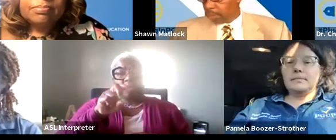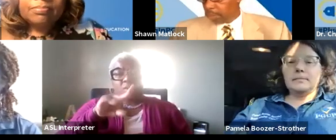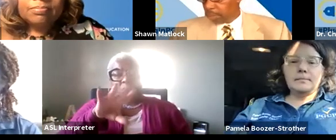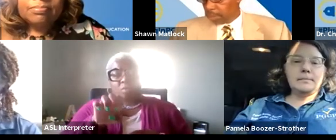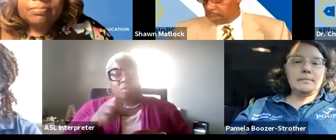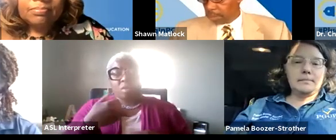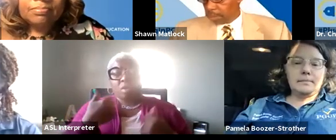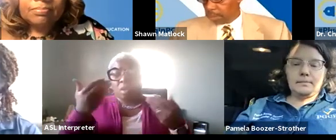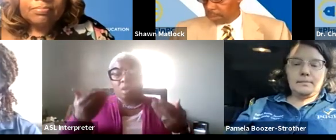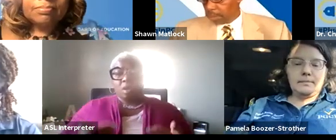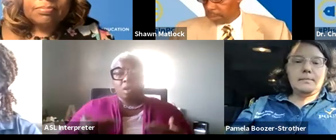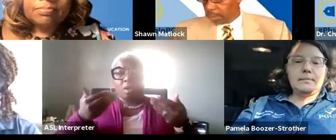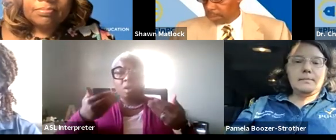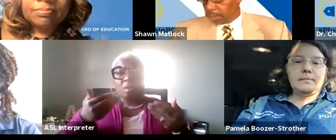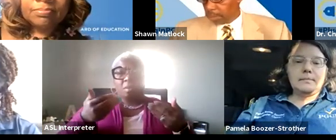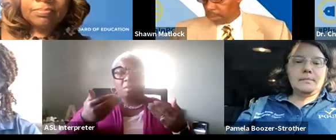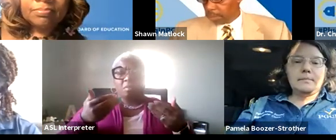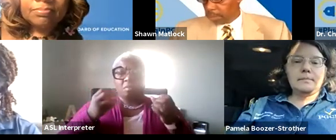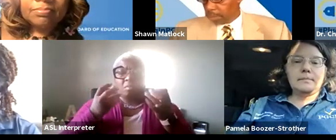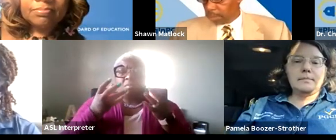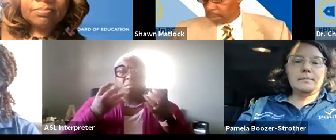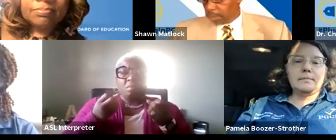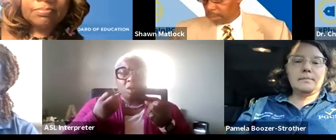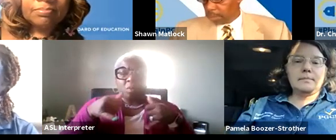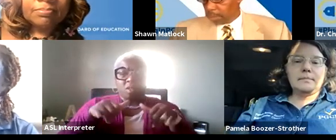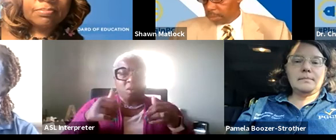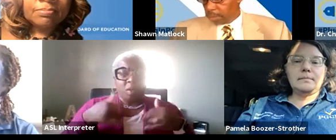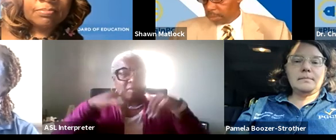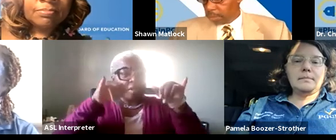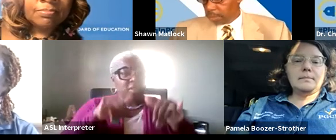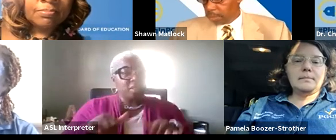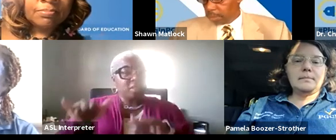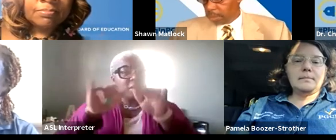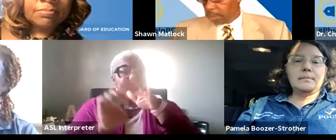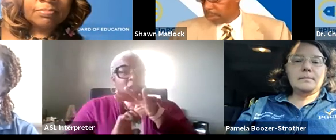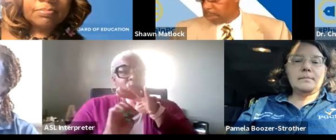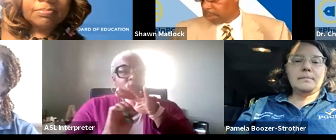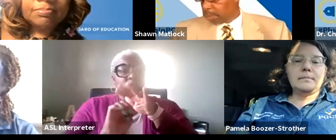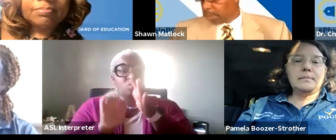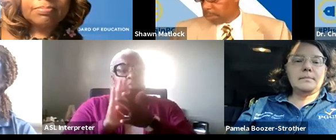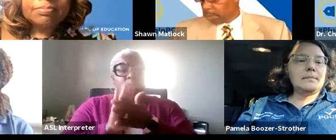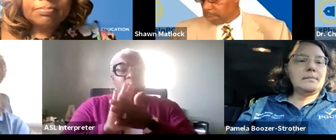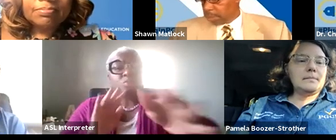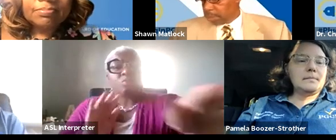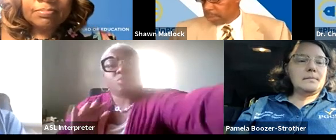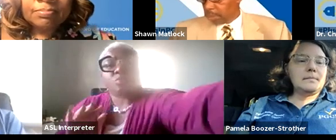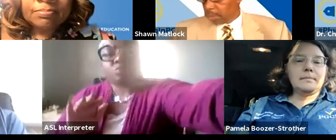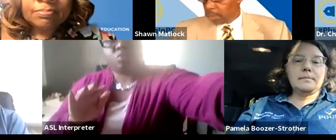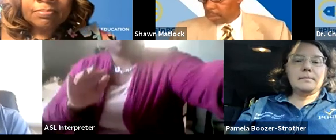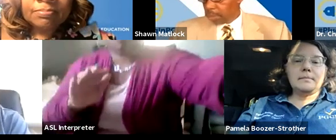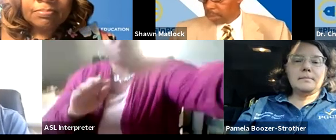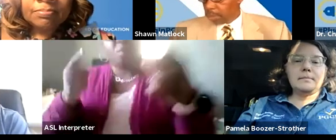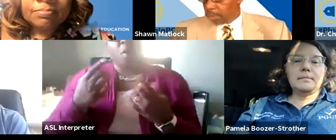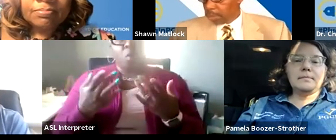am just appalled that we still have the same elementary school. We have been waiting now